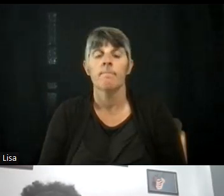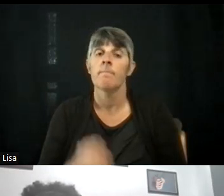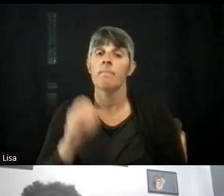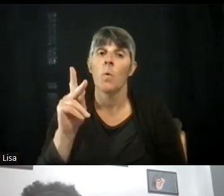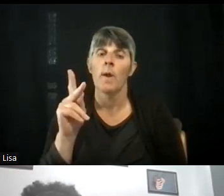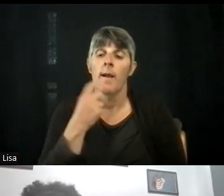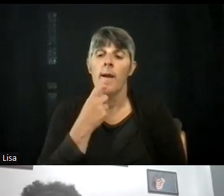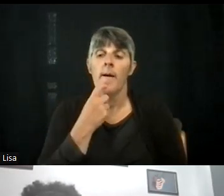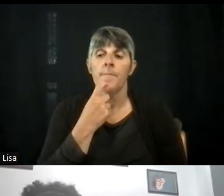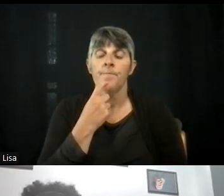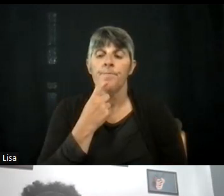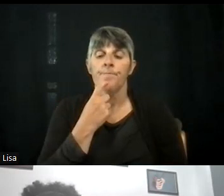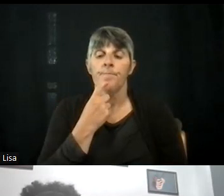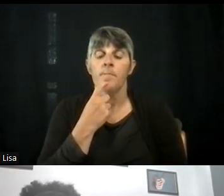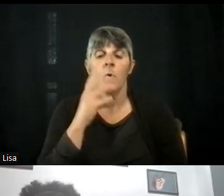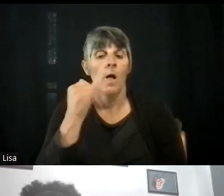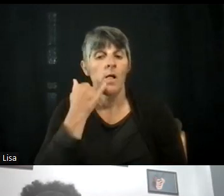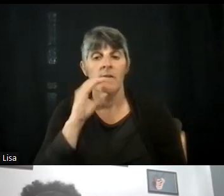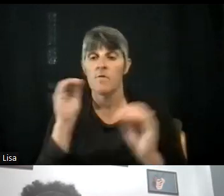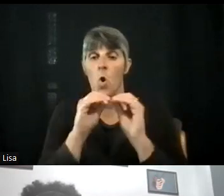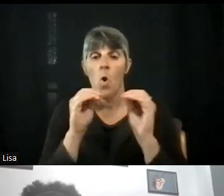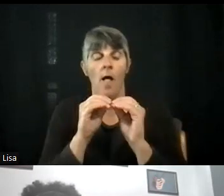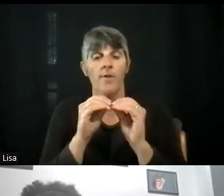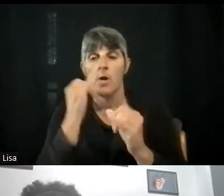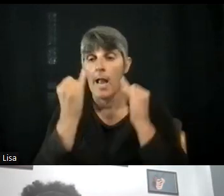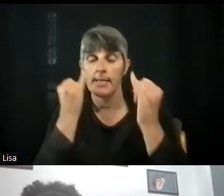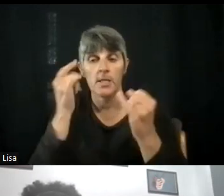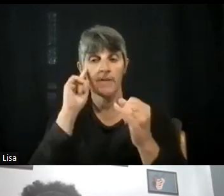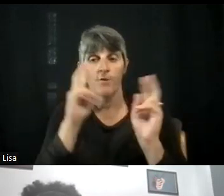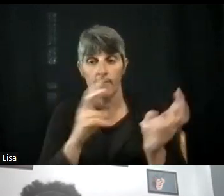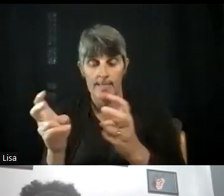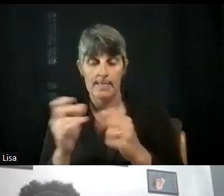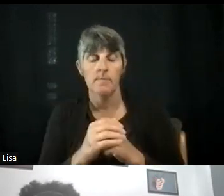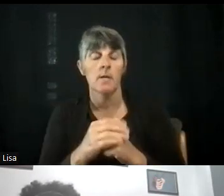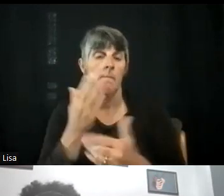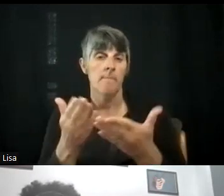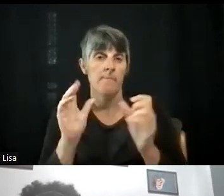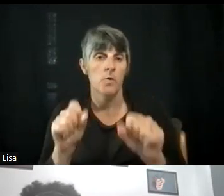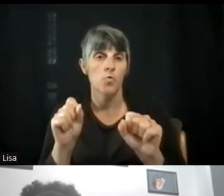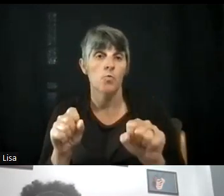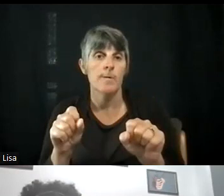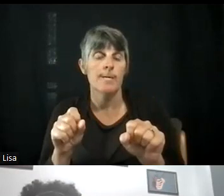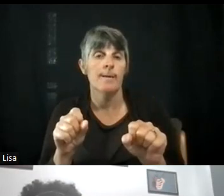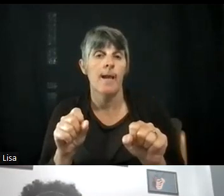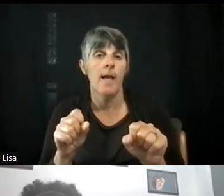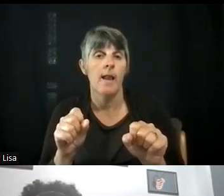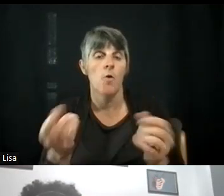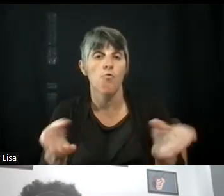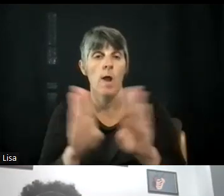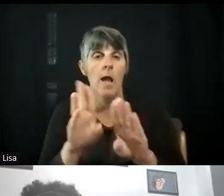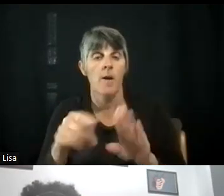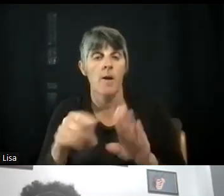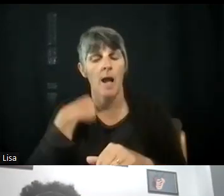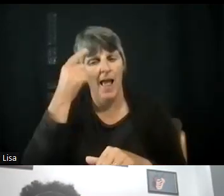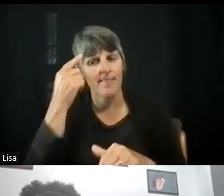Okay. Well, if there's no other ideas for themes, maybe we can wrap up. I think we